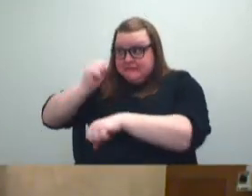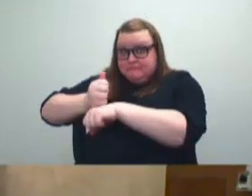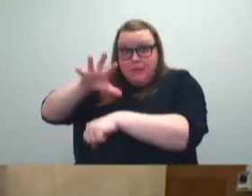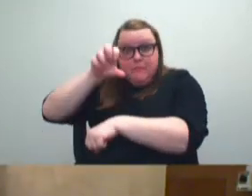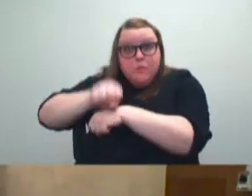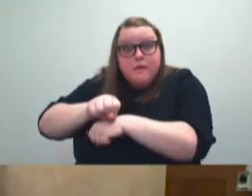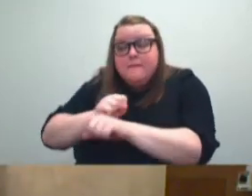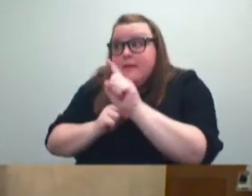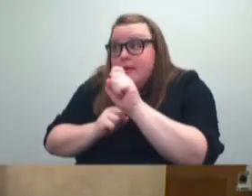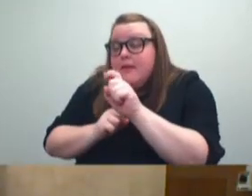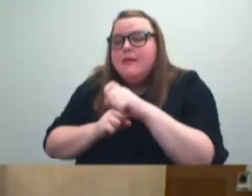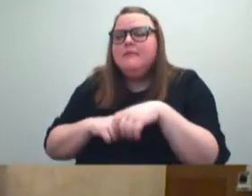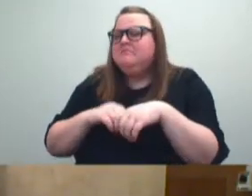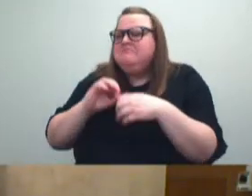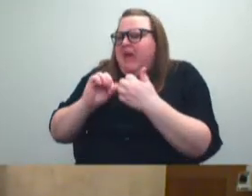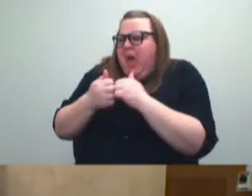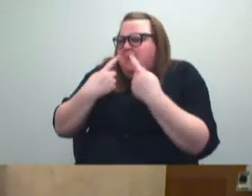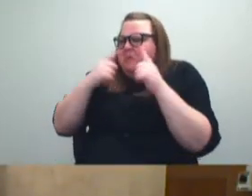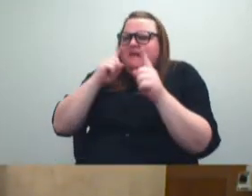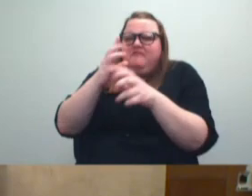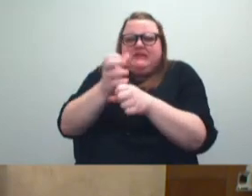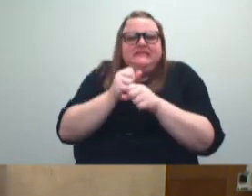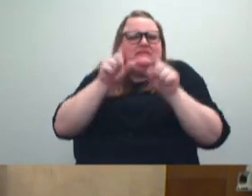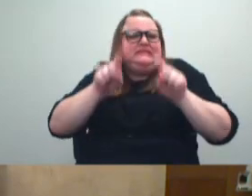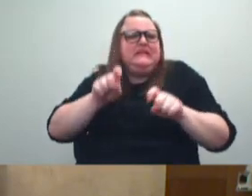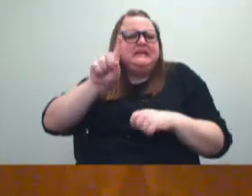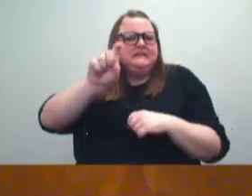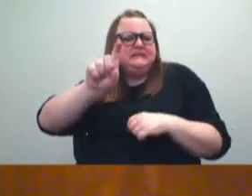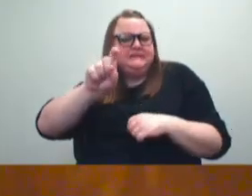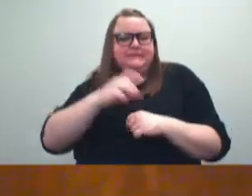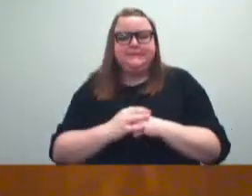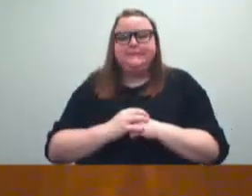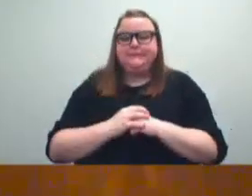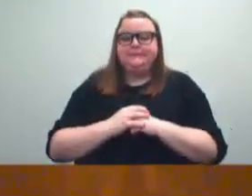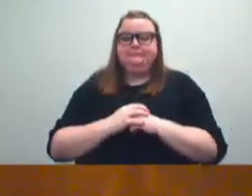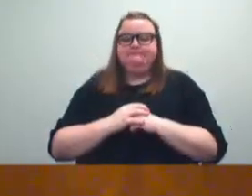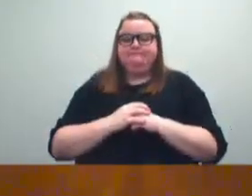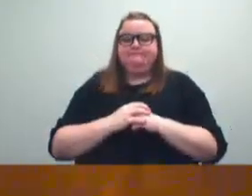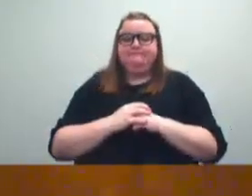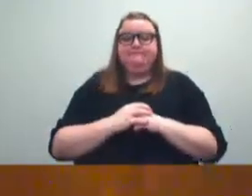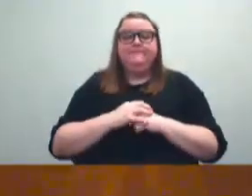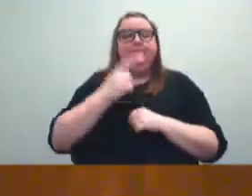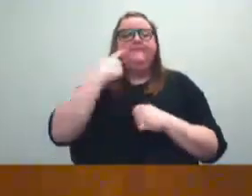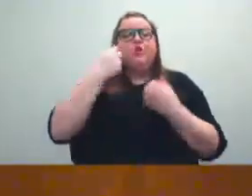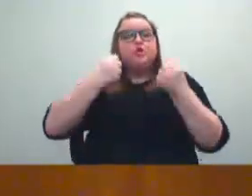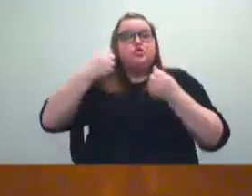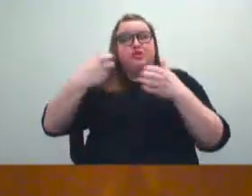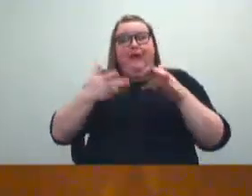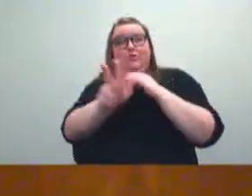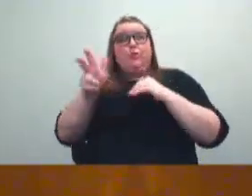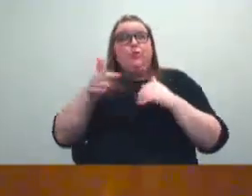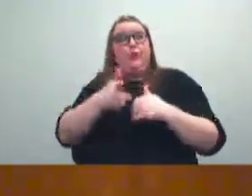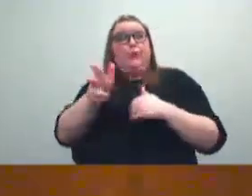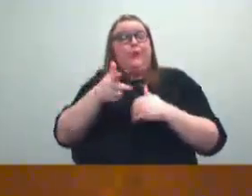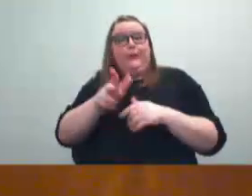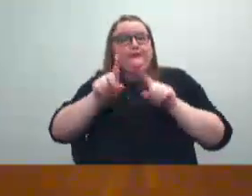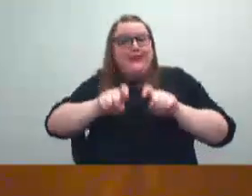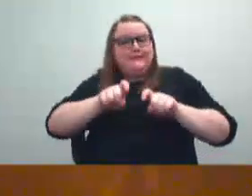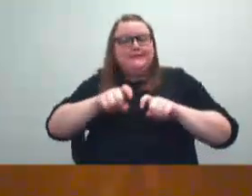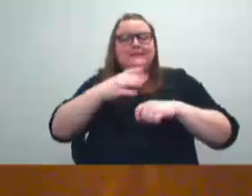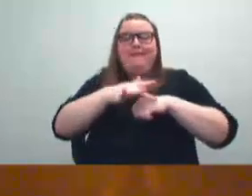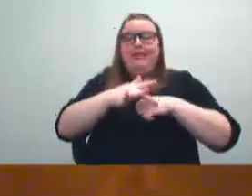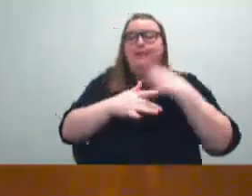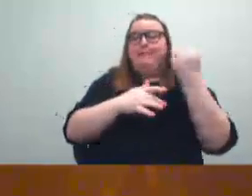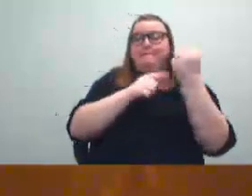For the drive-through testing? Pardon me. For the drive-through testing that I mentioned, it is available Monday through Saturday at that South